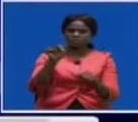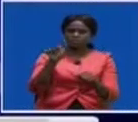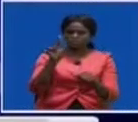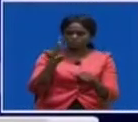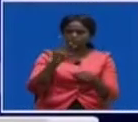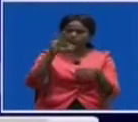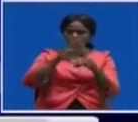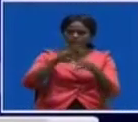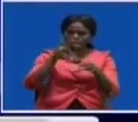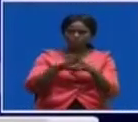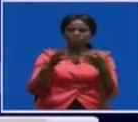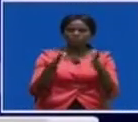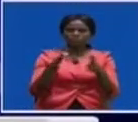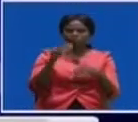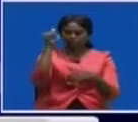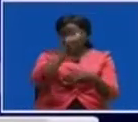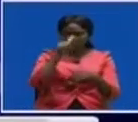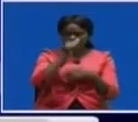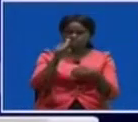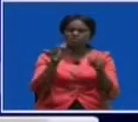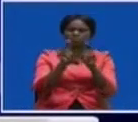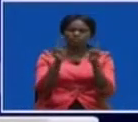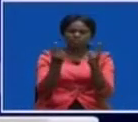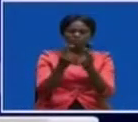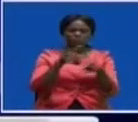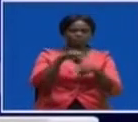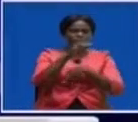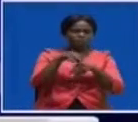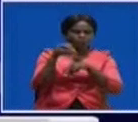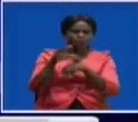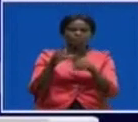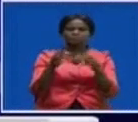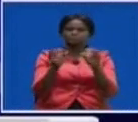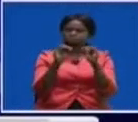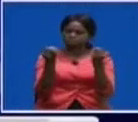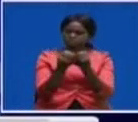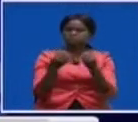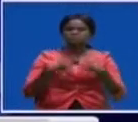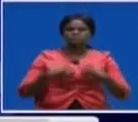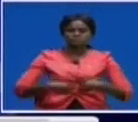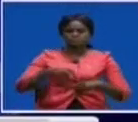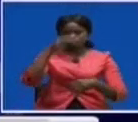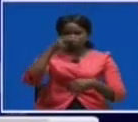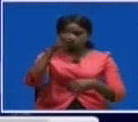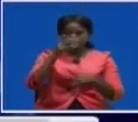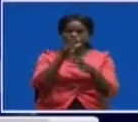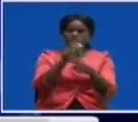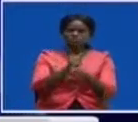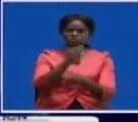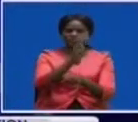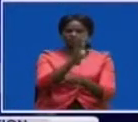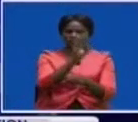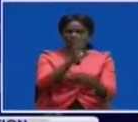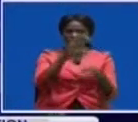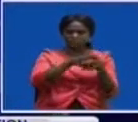unanimously elected to sit on the African Union Advisory Body on Corruption. Mrs. Ngandu received 46